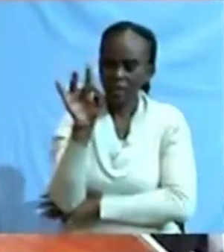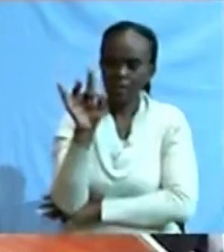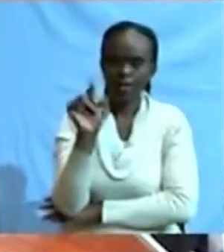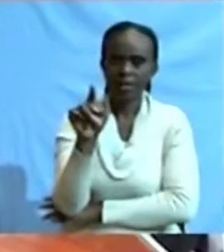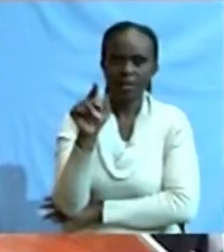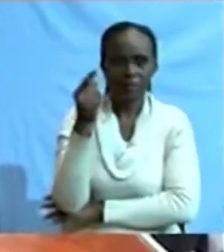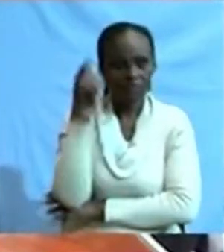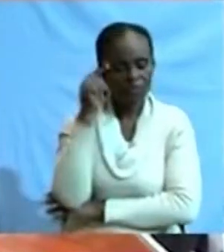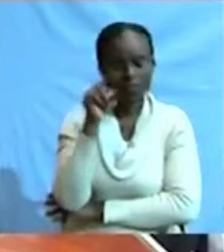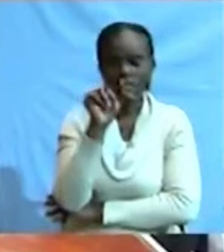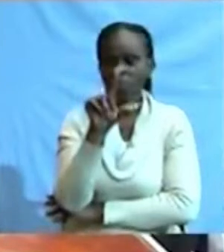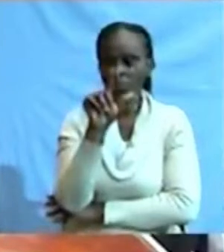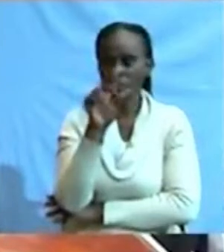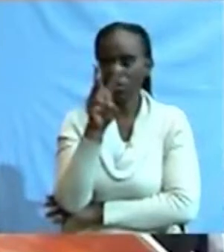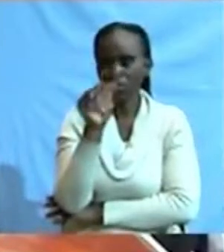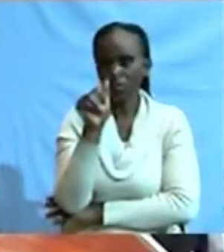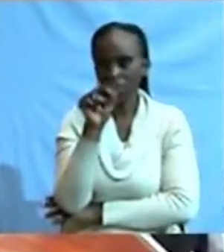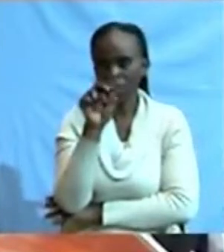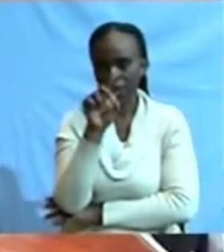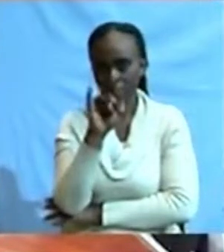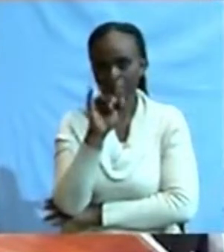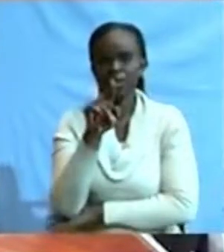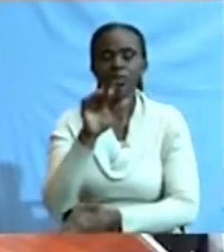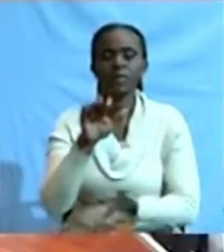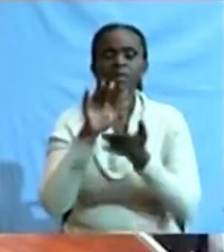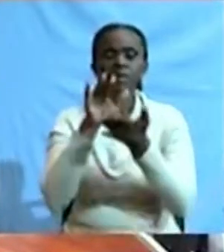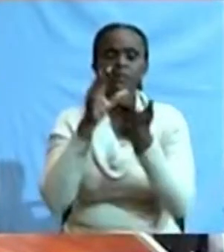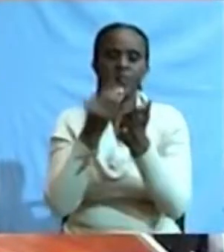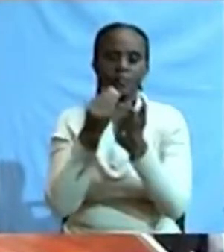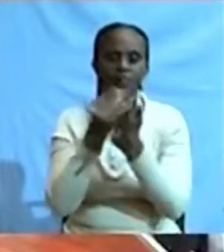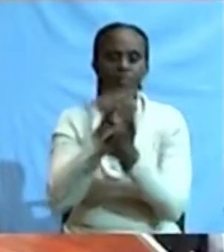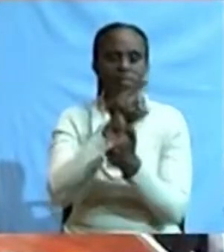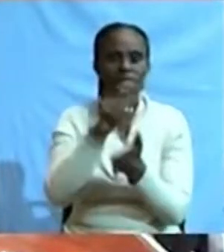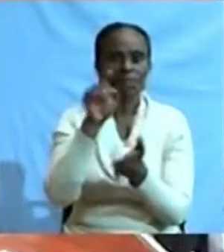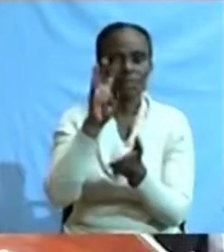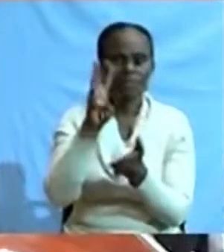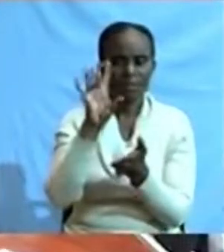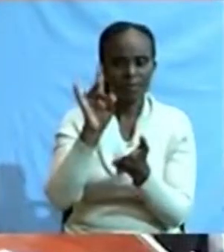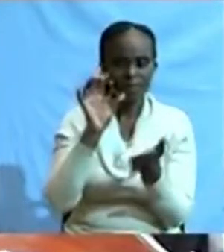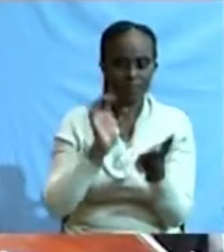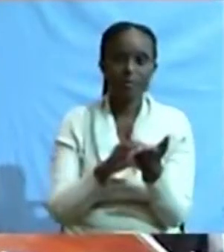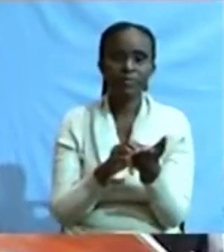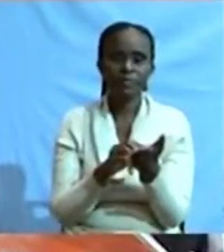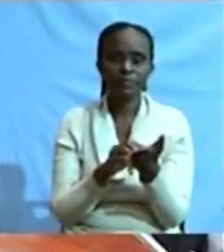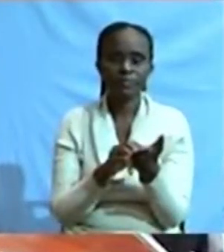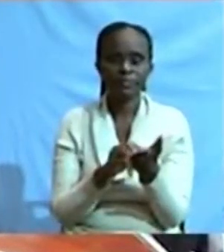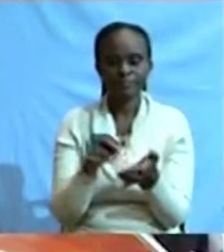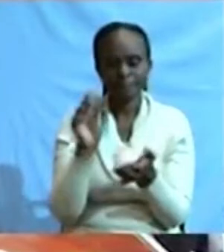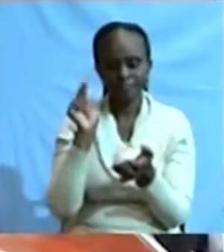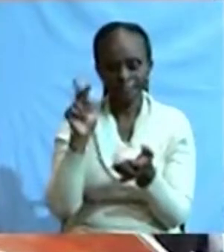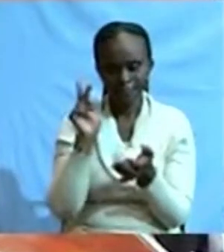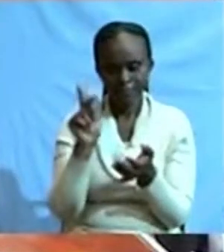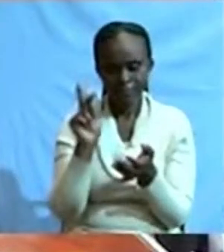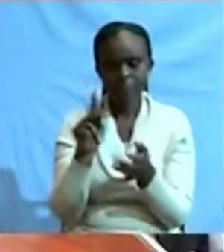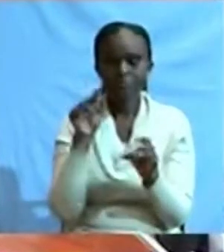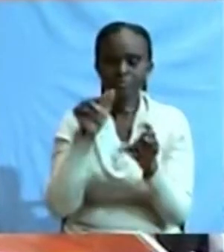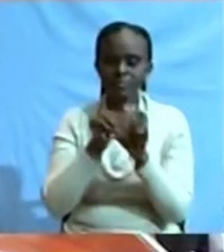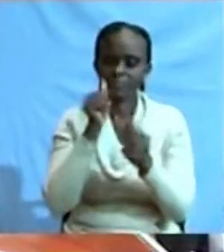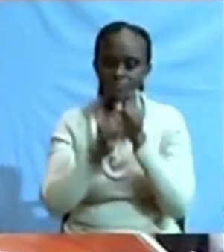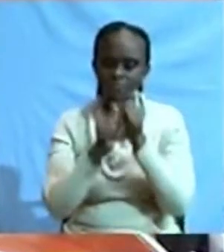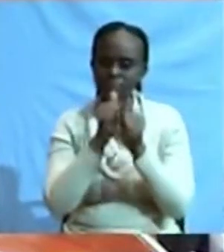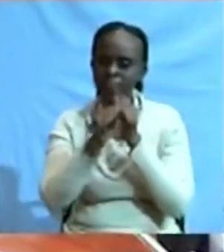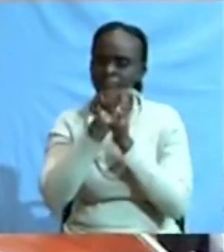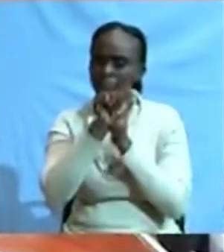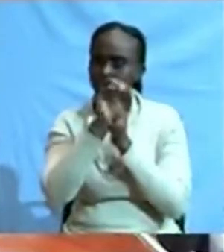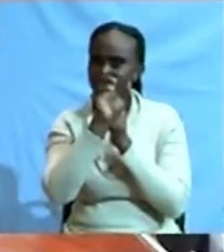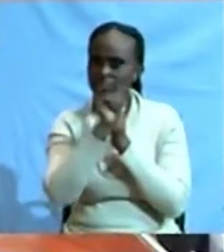for Luandi Ward with an allocated amount of 148,000 kwacha, in which lot